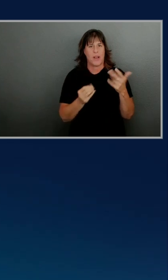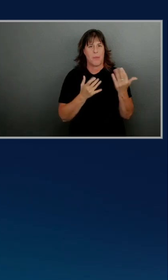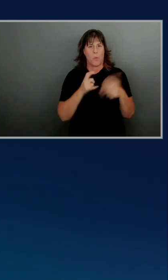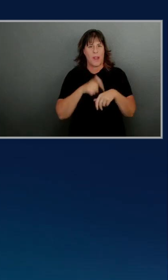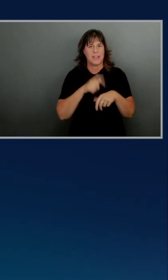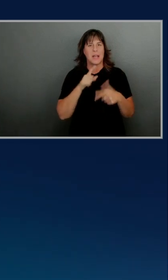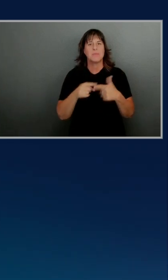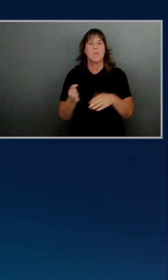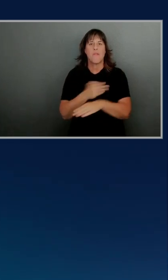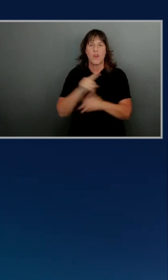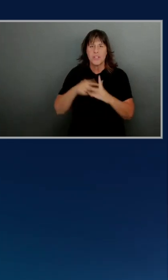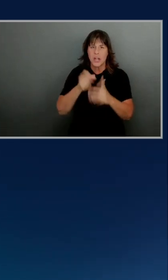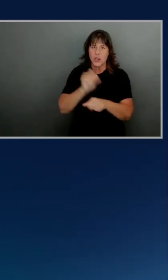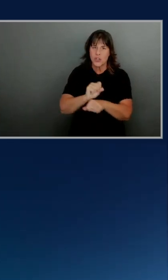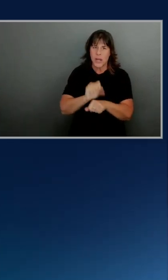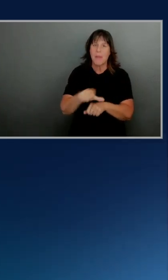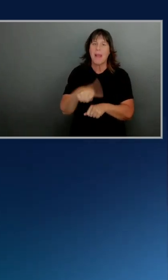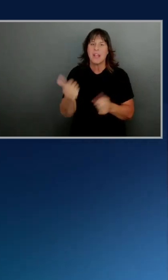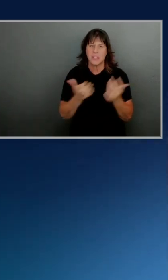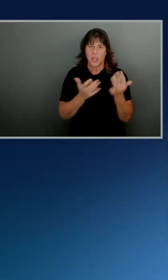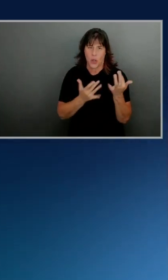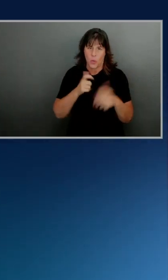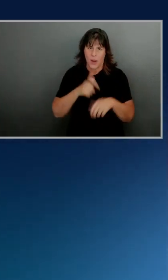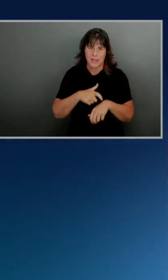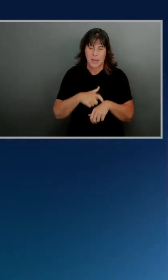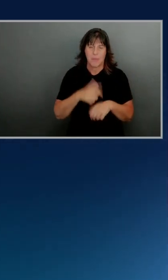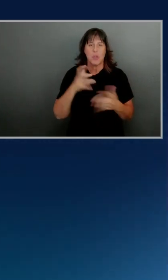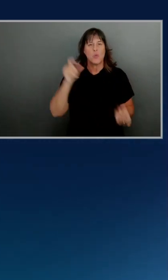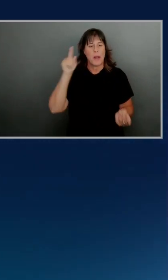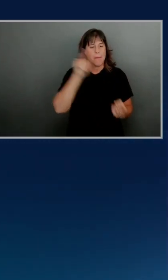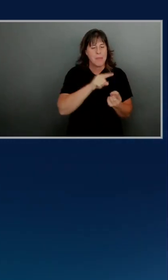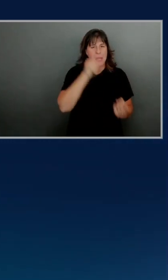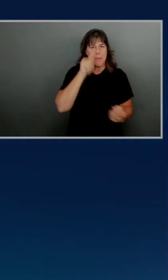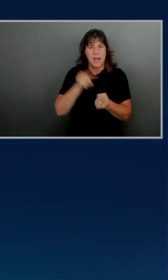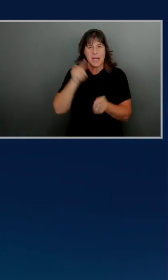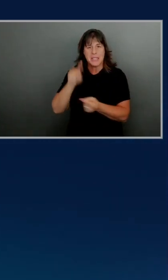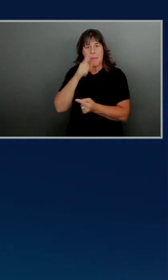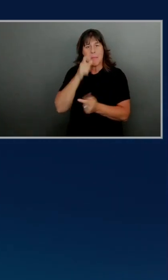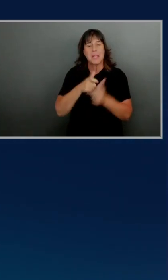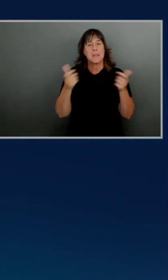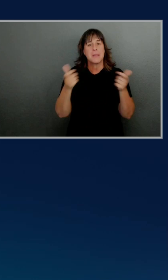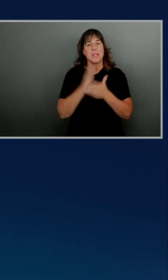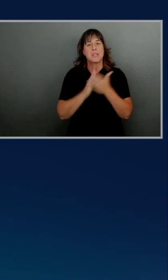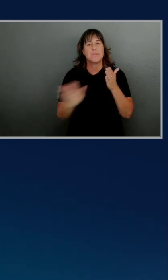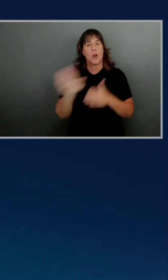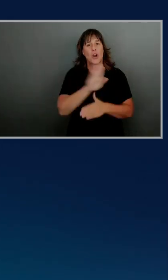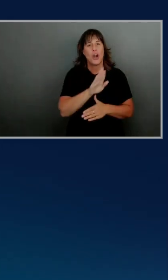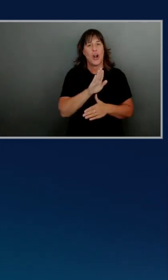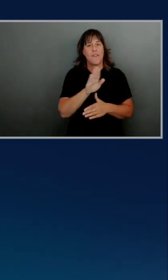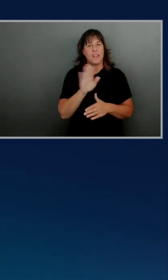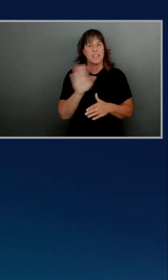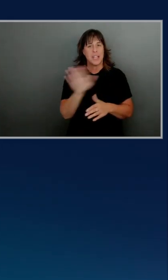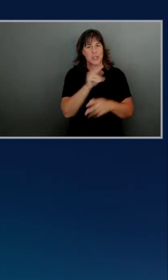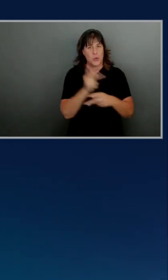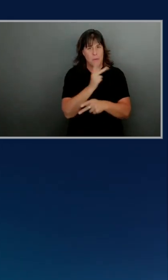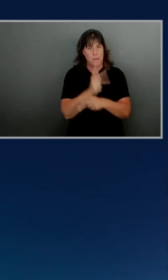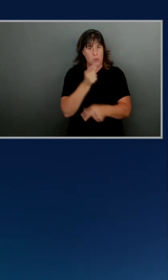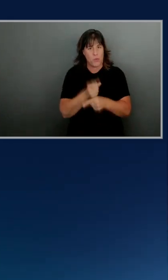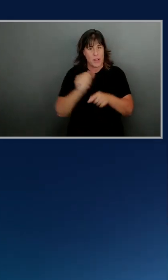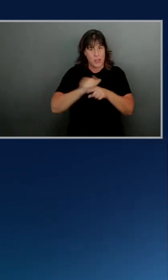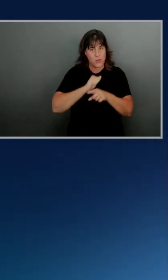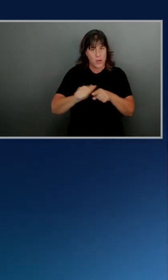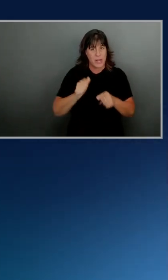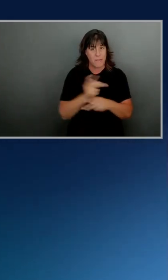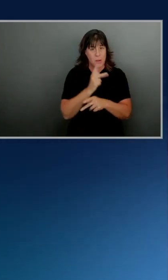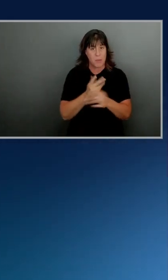your job, that's another wait time. And you want to minimize these because the biggest part of your investment is compute and training. Yeah. Yes. So if your compute's waiting